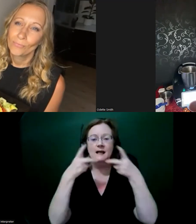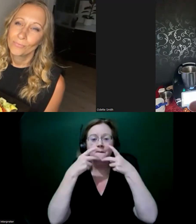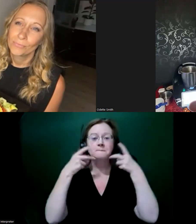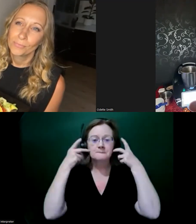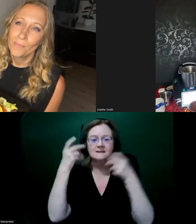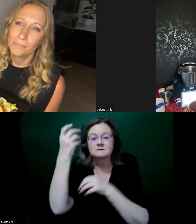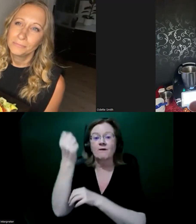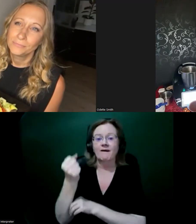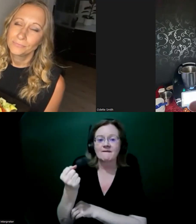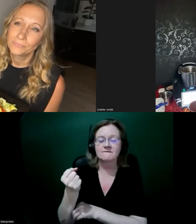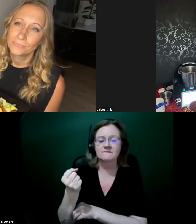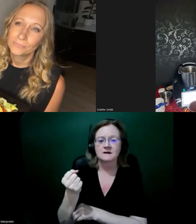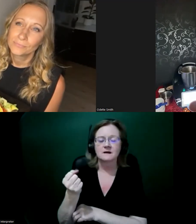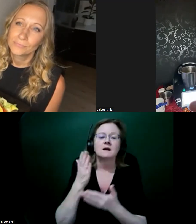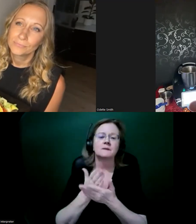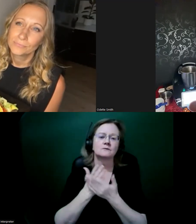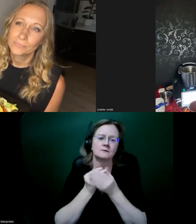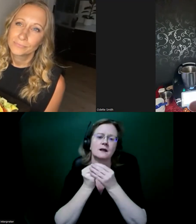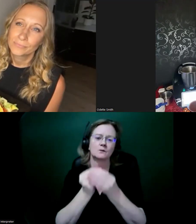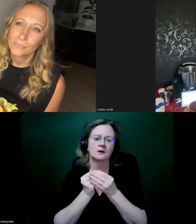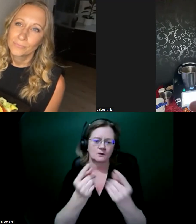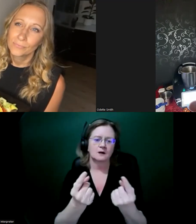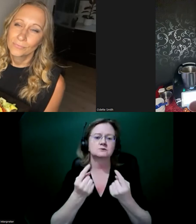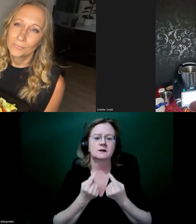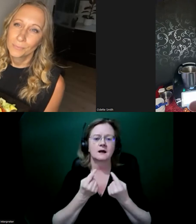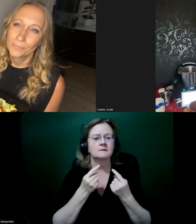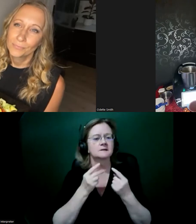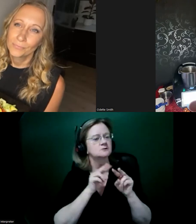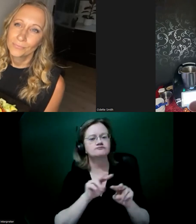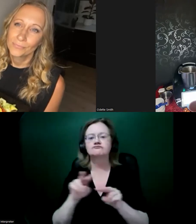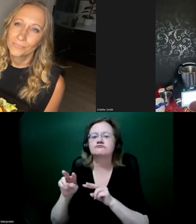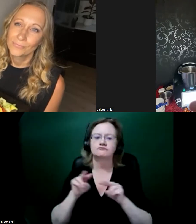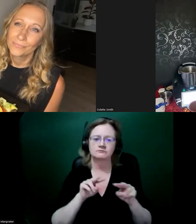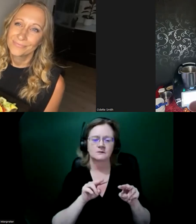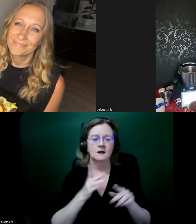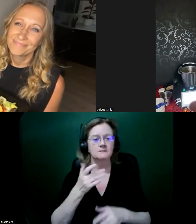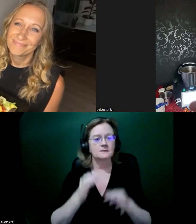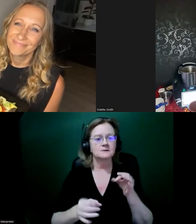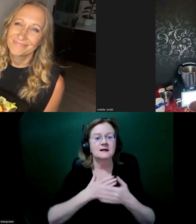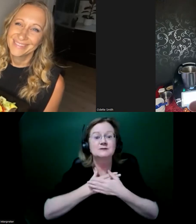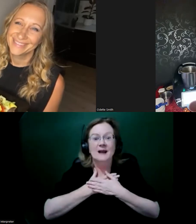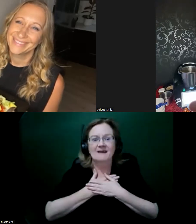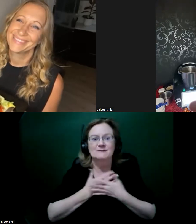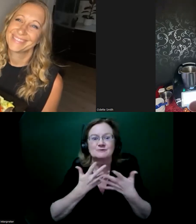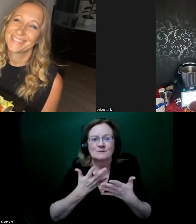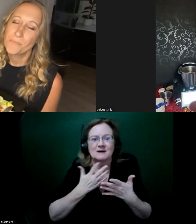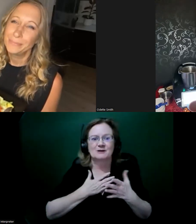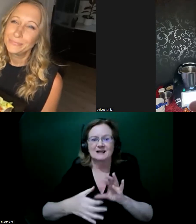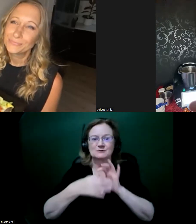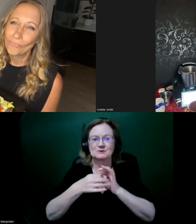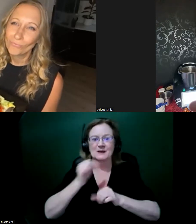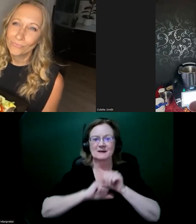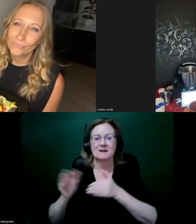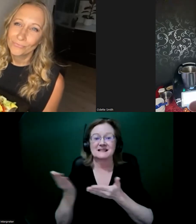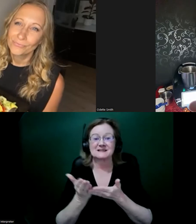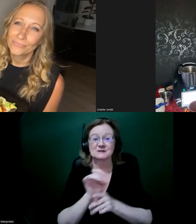And it will really, really do you good to come out and hang out with us. And you might even decide you love us so much you want to join us. And, I wouldn't